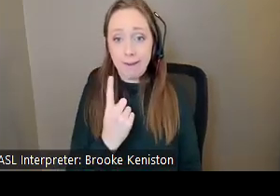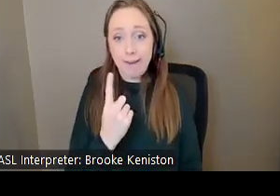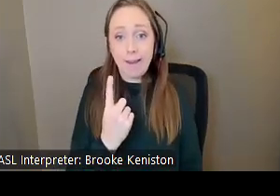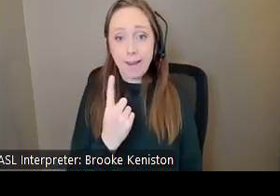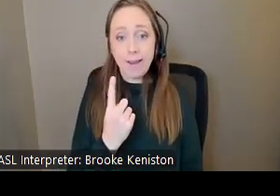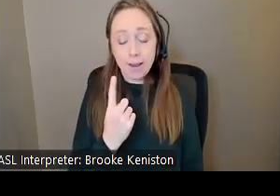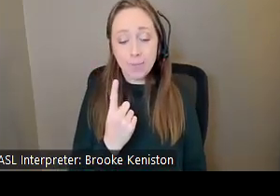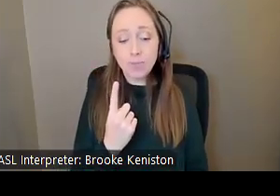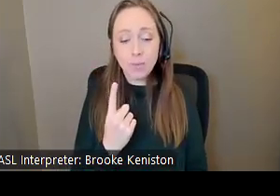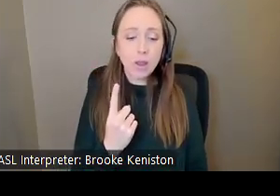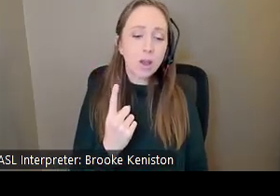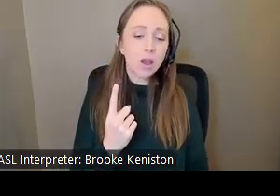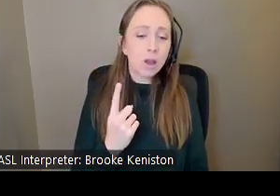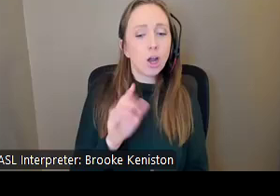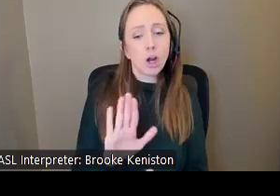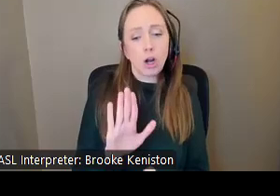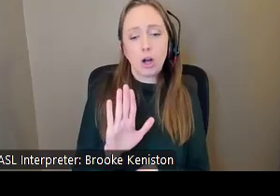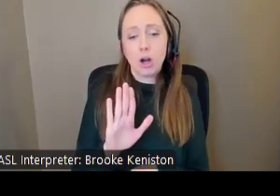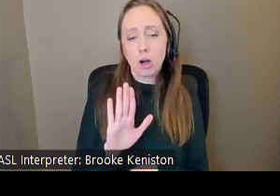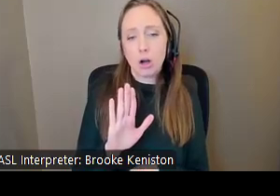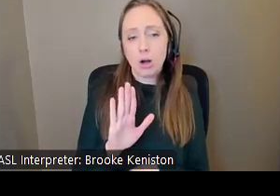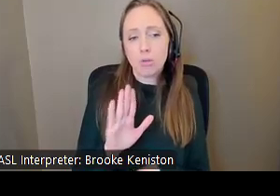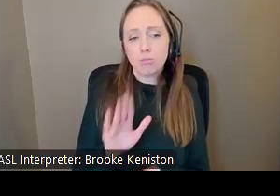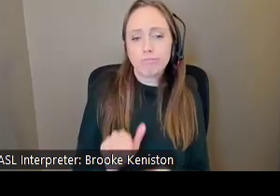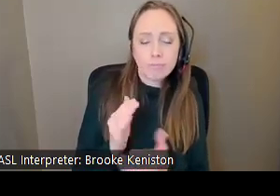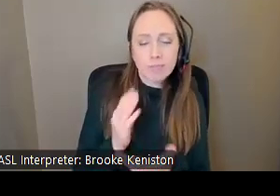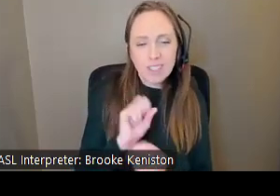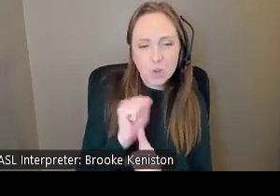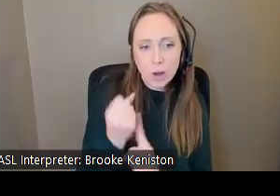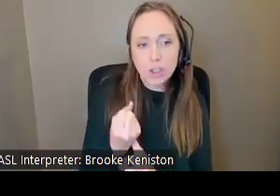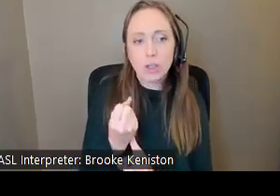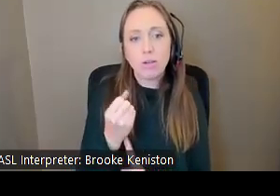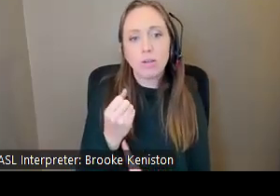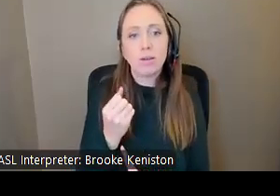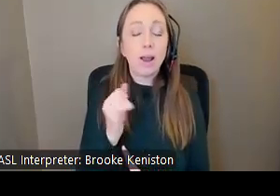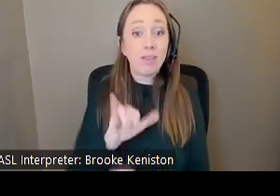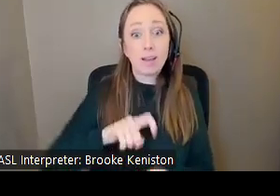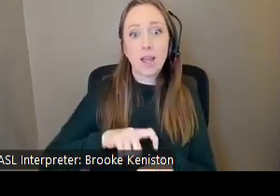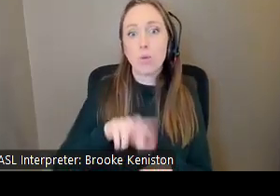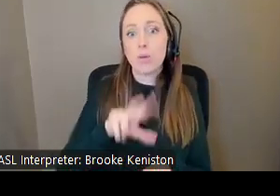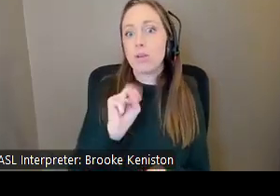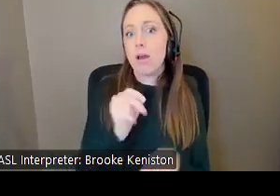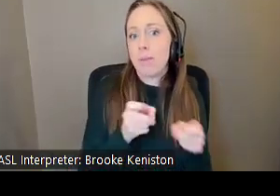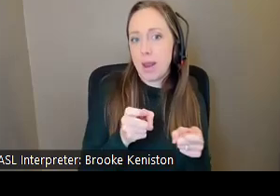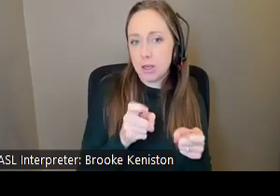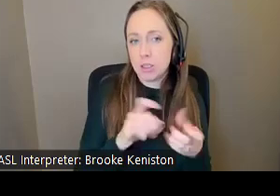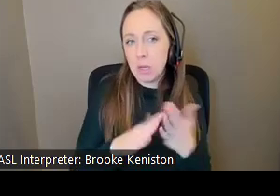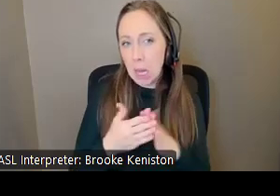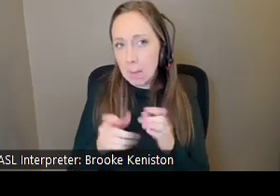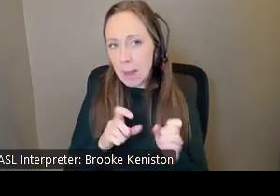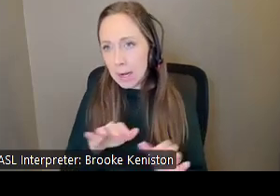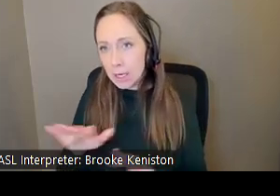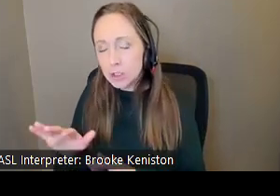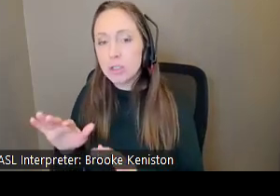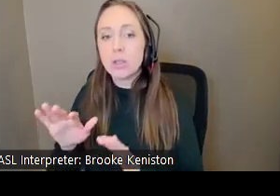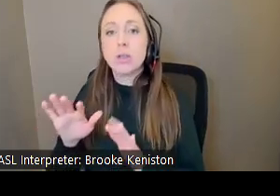while. And we realized well, the PCP was not very happy. And so we went in to do the consultation, and we